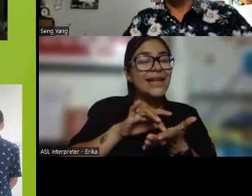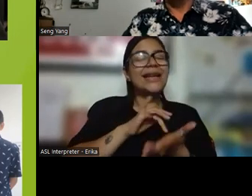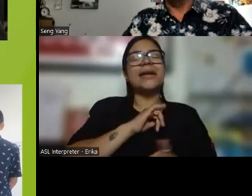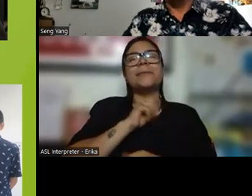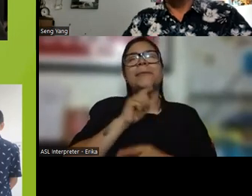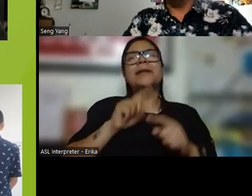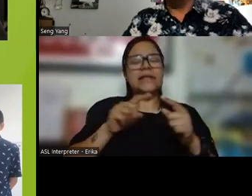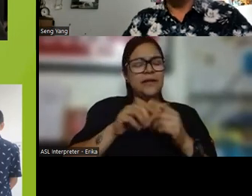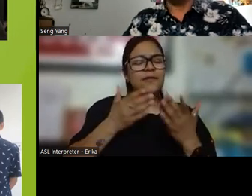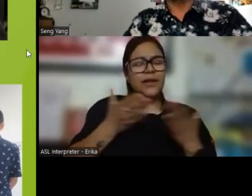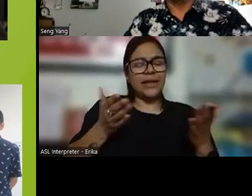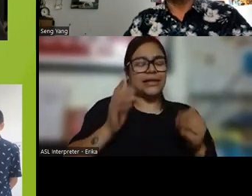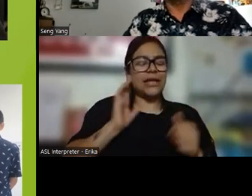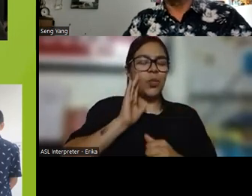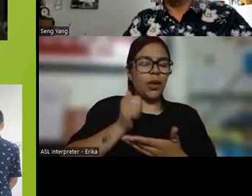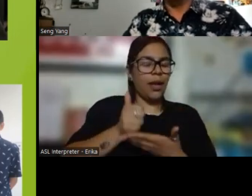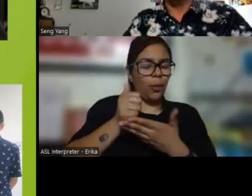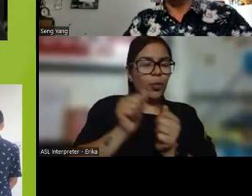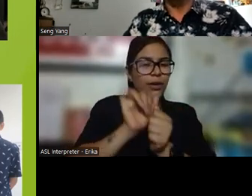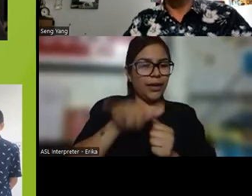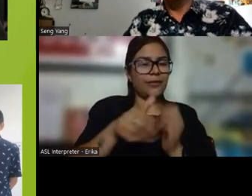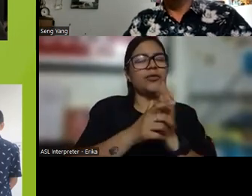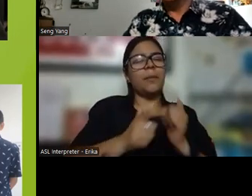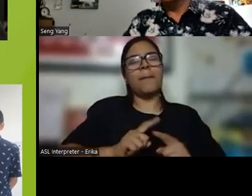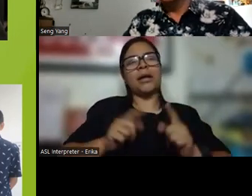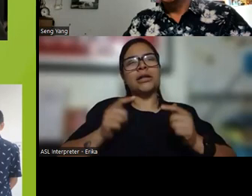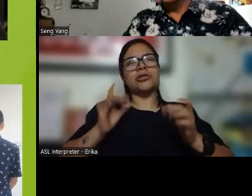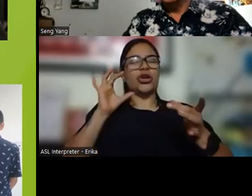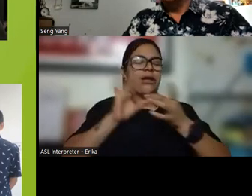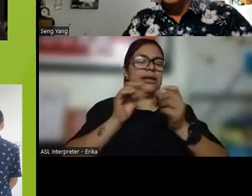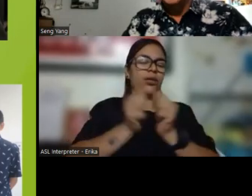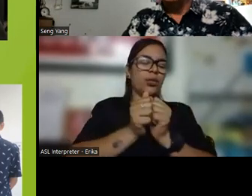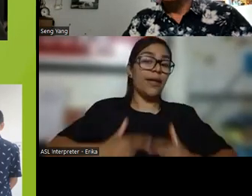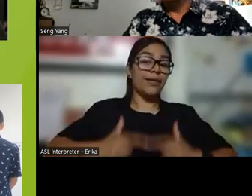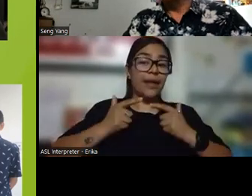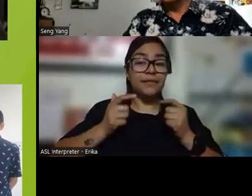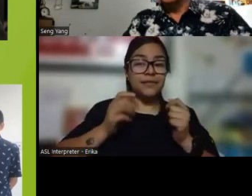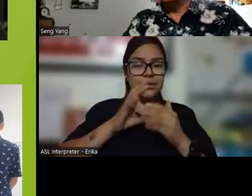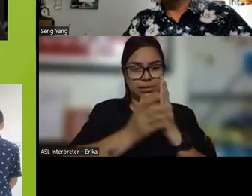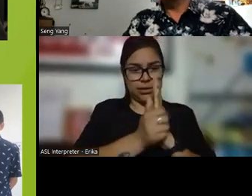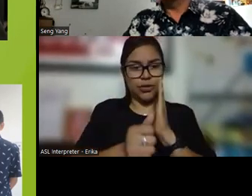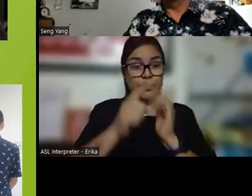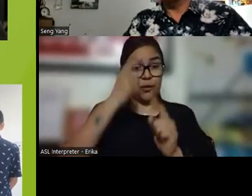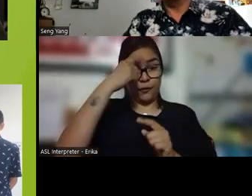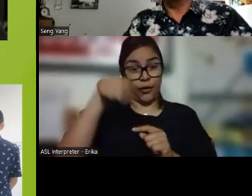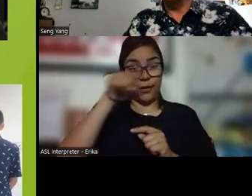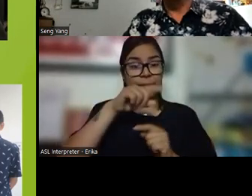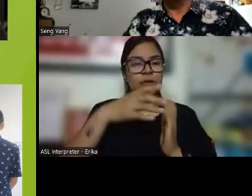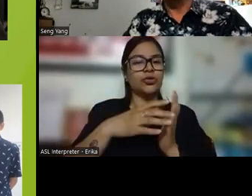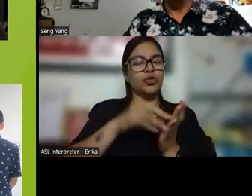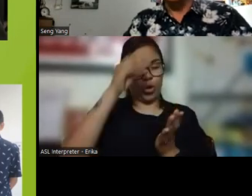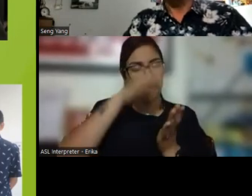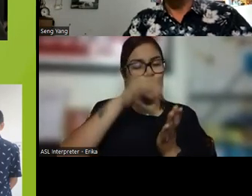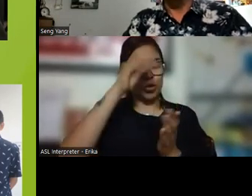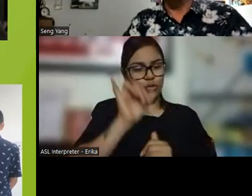something that we give them. But this is some of the picture for the life skill for them to, to activity for the